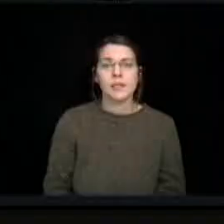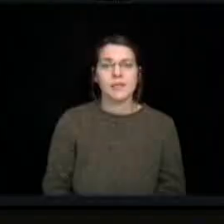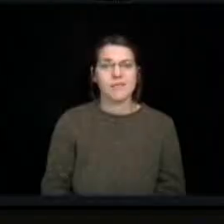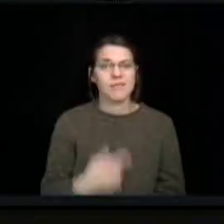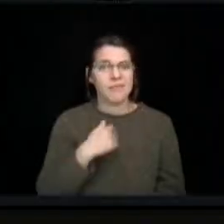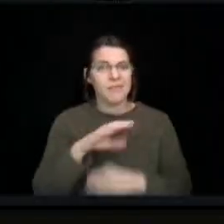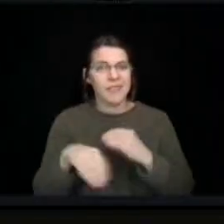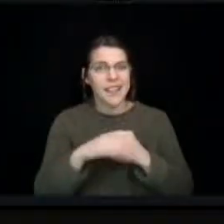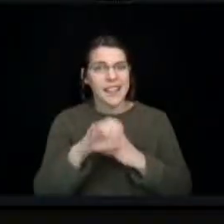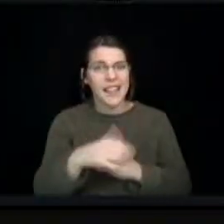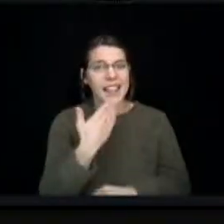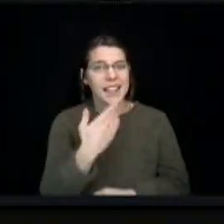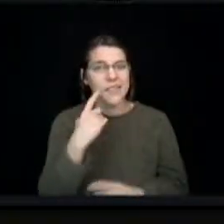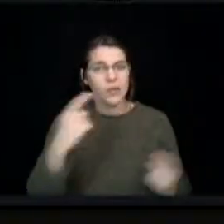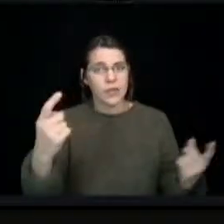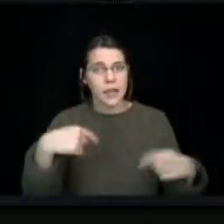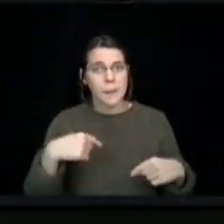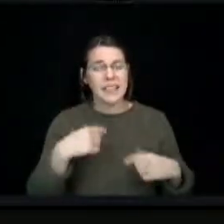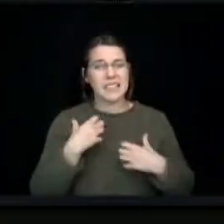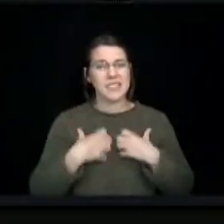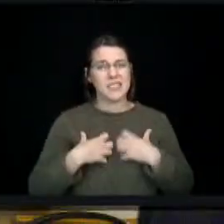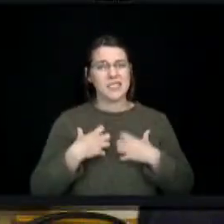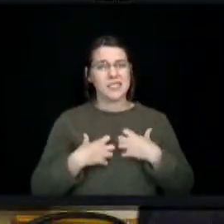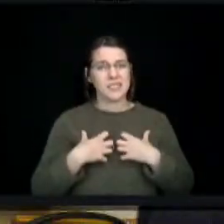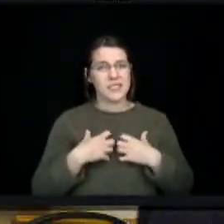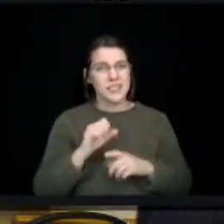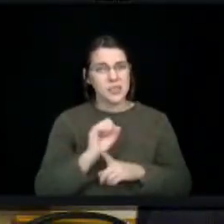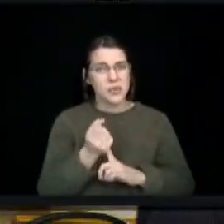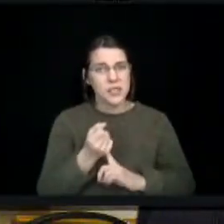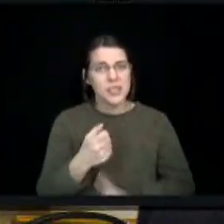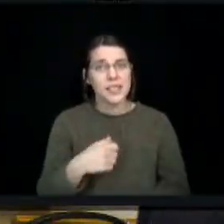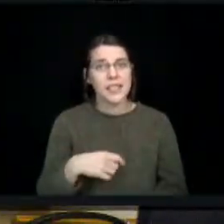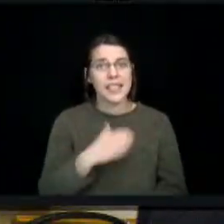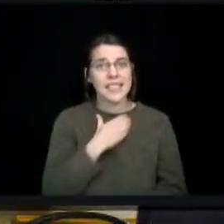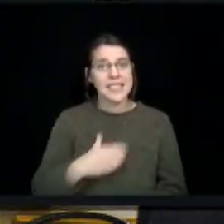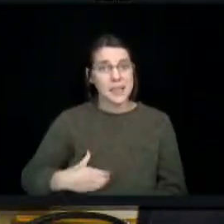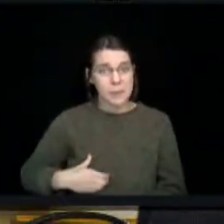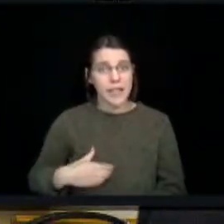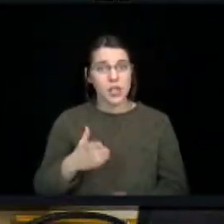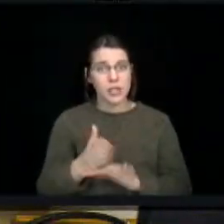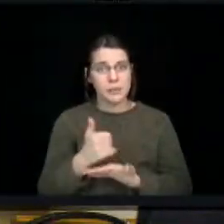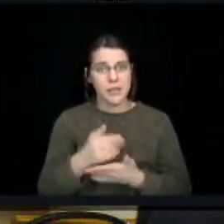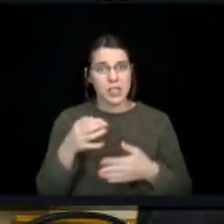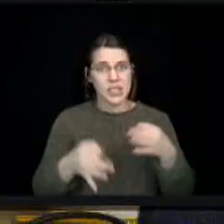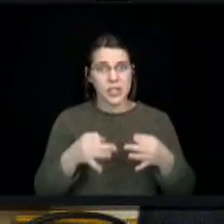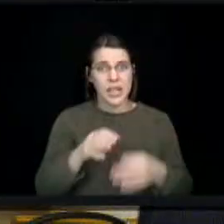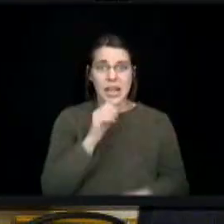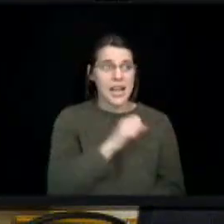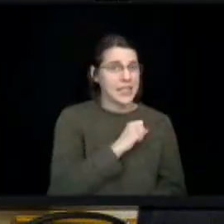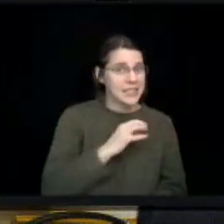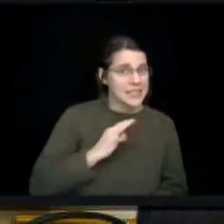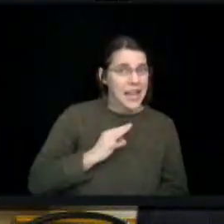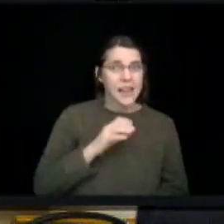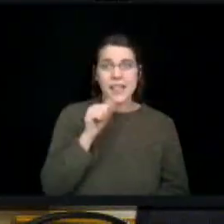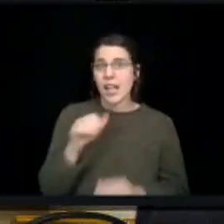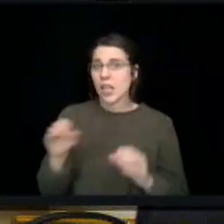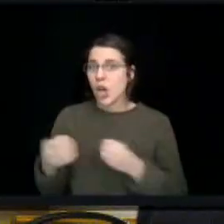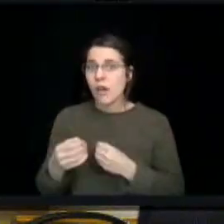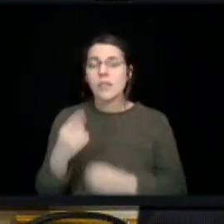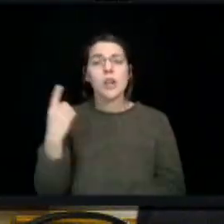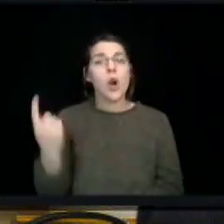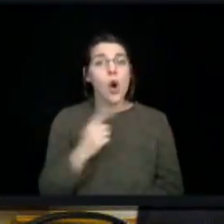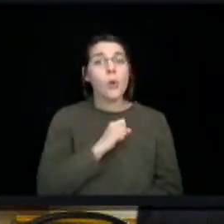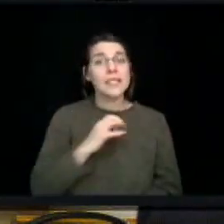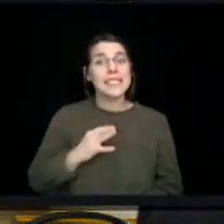uncomfortable situation. This is the mayor's budget hearing. It is not his staff's. It's not his office. They always do have their staff there to answer the